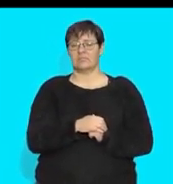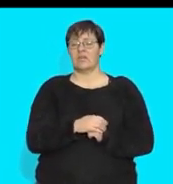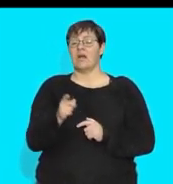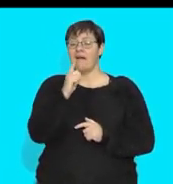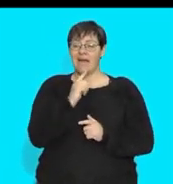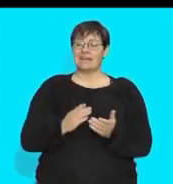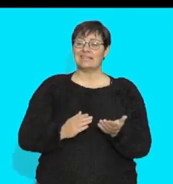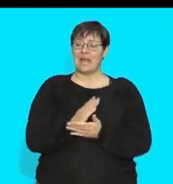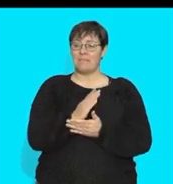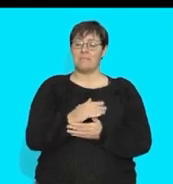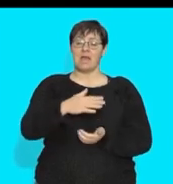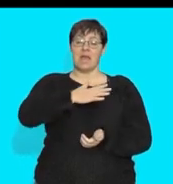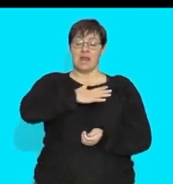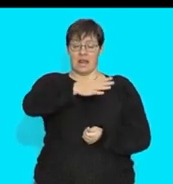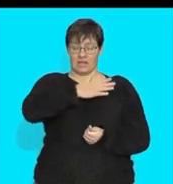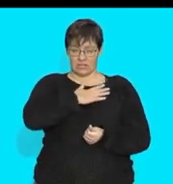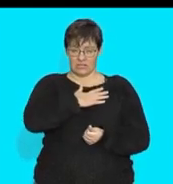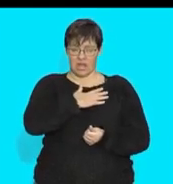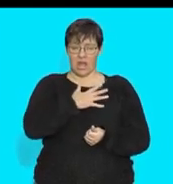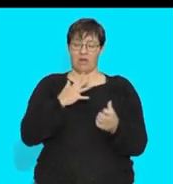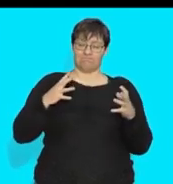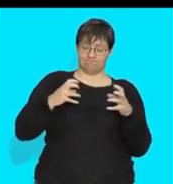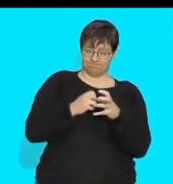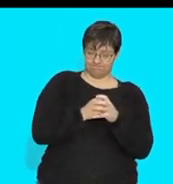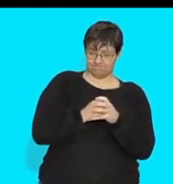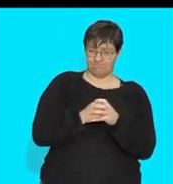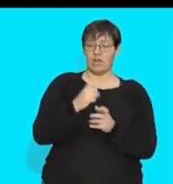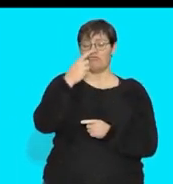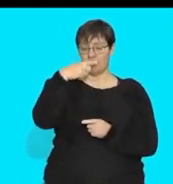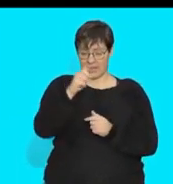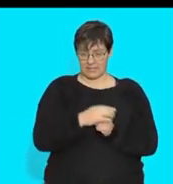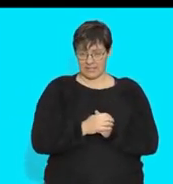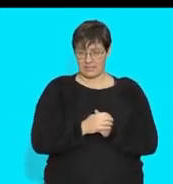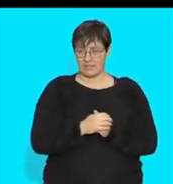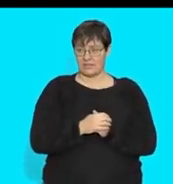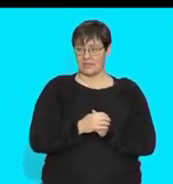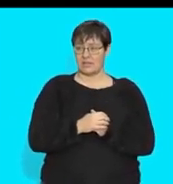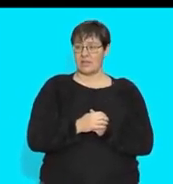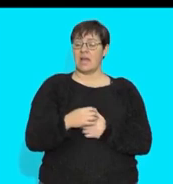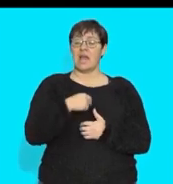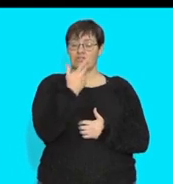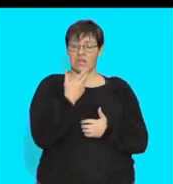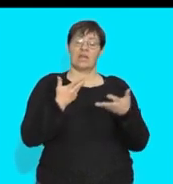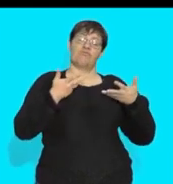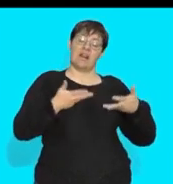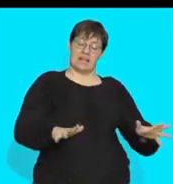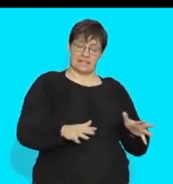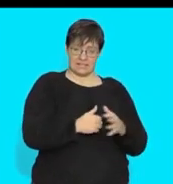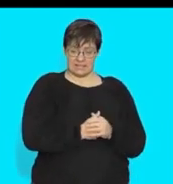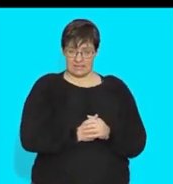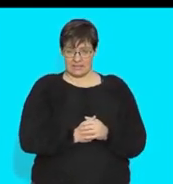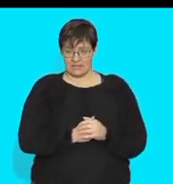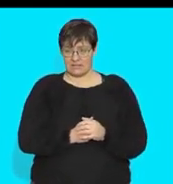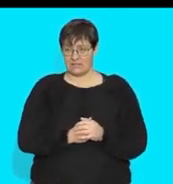So, during inhalation, it contracts. Yes, that's correct. And during